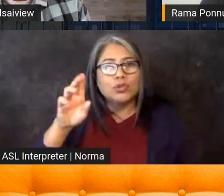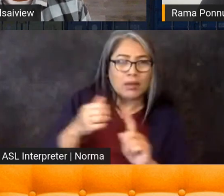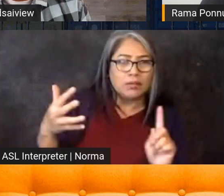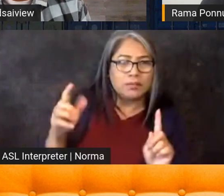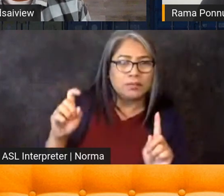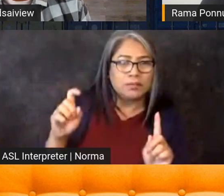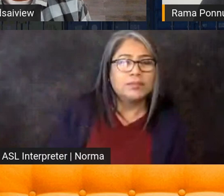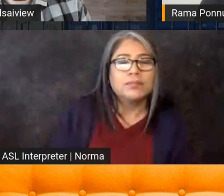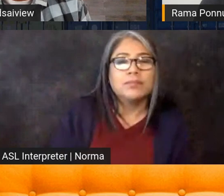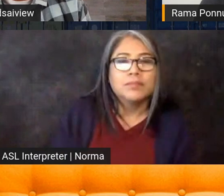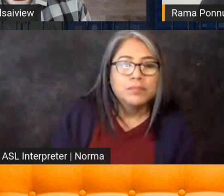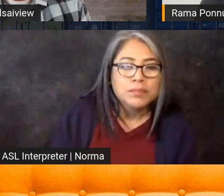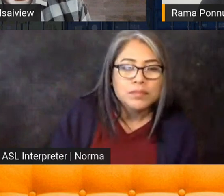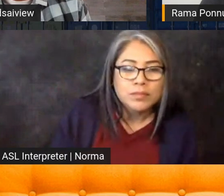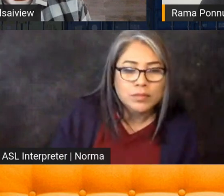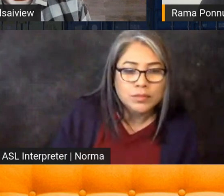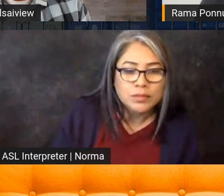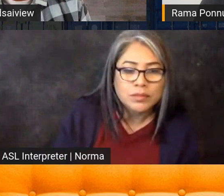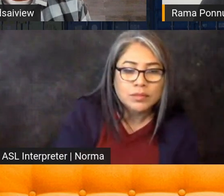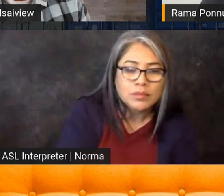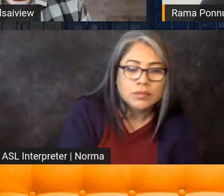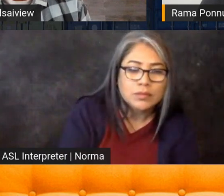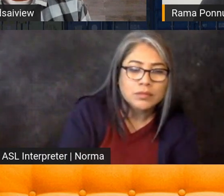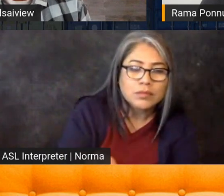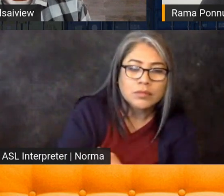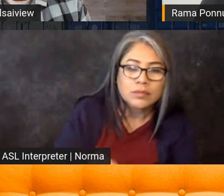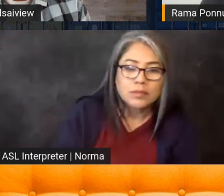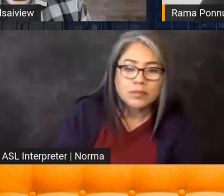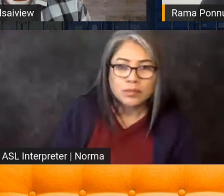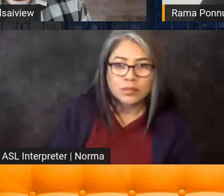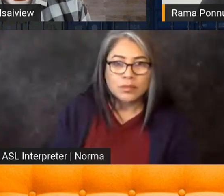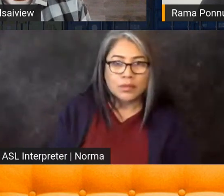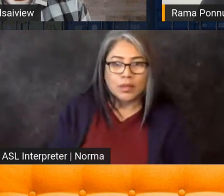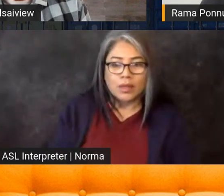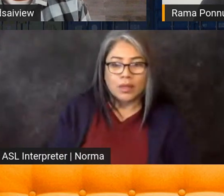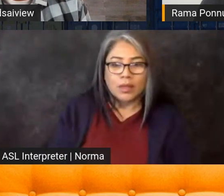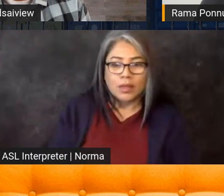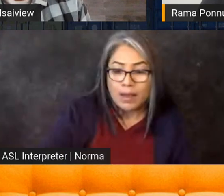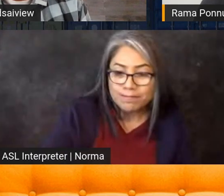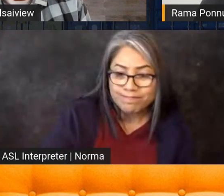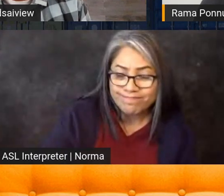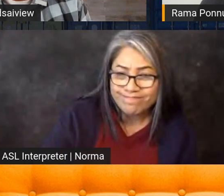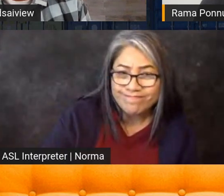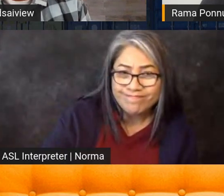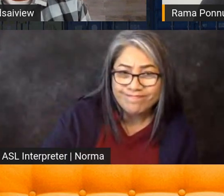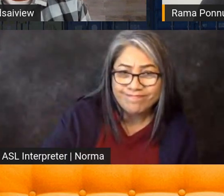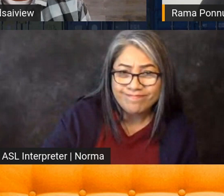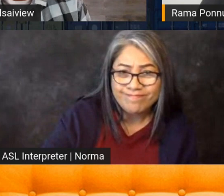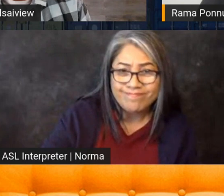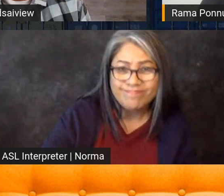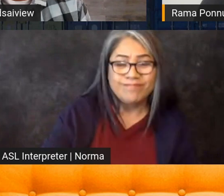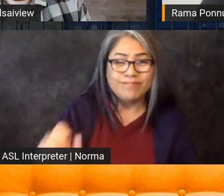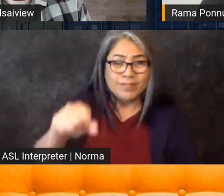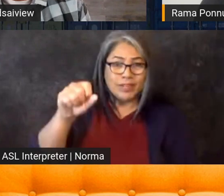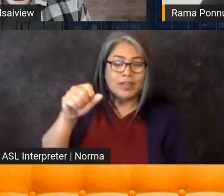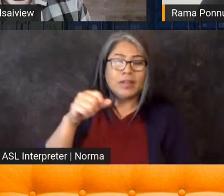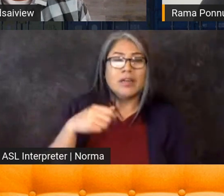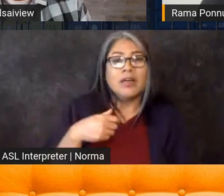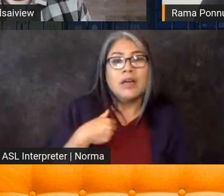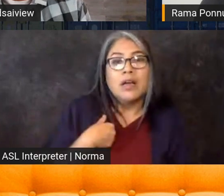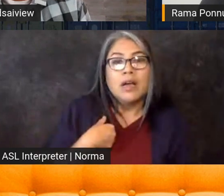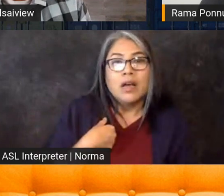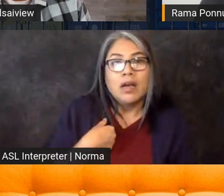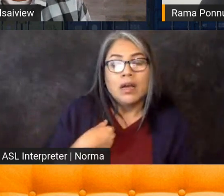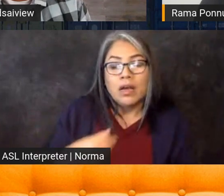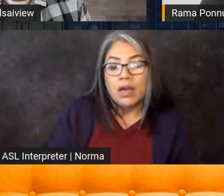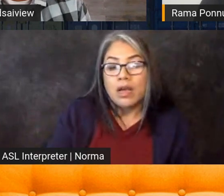So yeah, on my back, that's the Snowball Edge. So I think Sai touched on that, and I guess people can tell from my intro that I